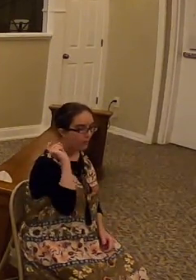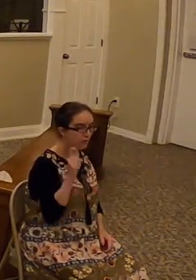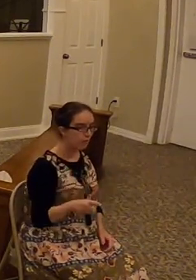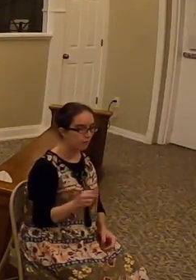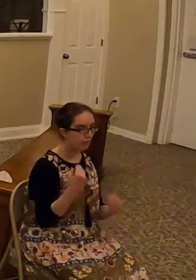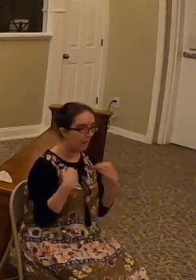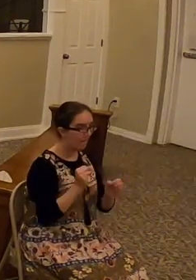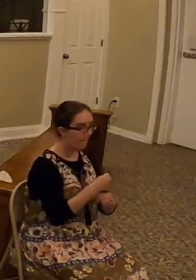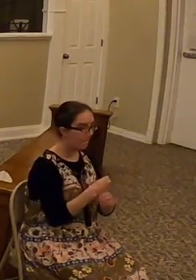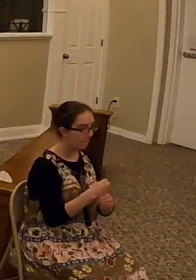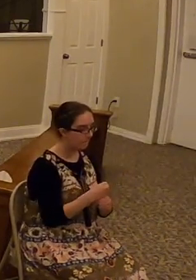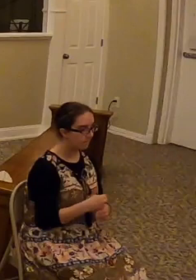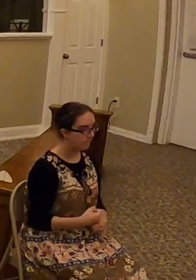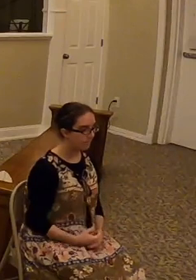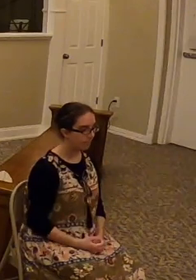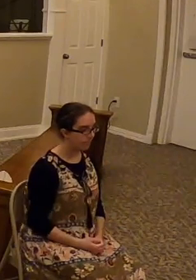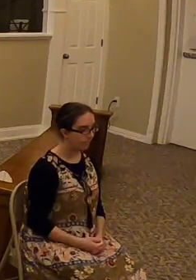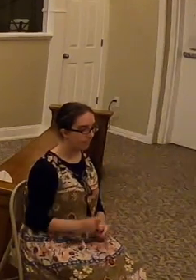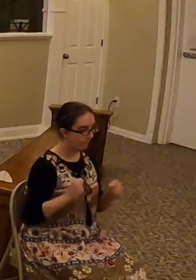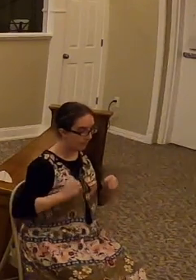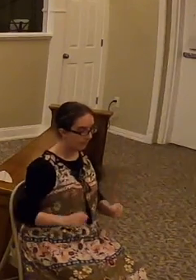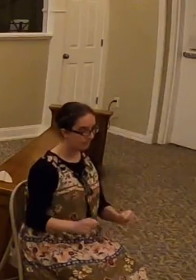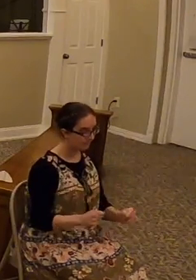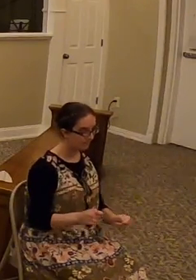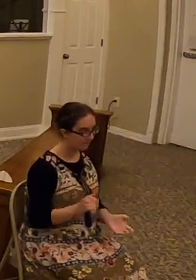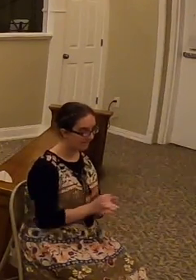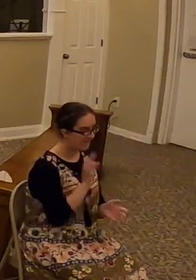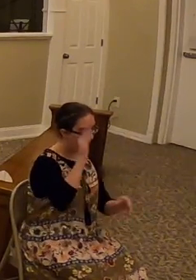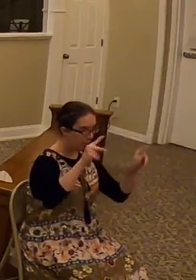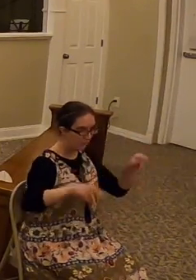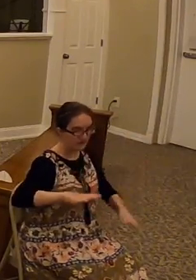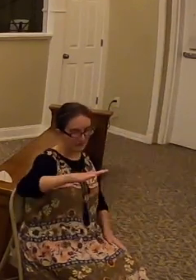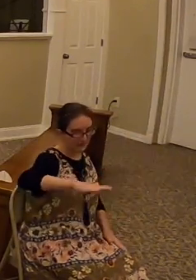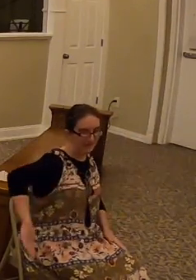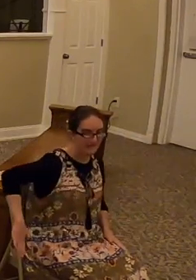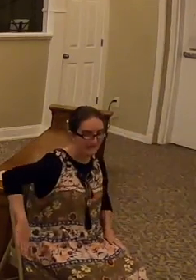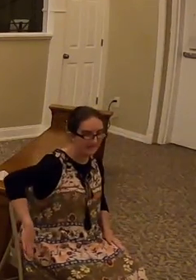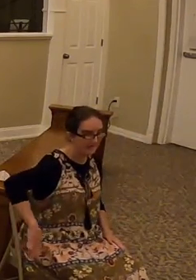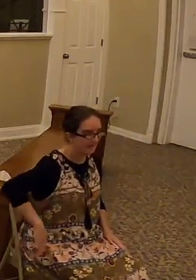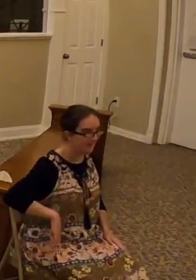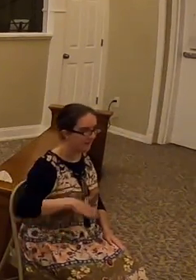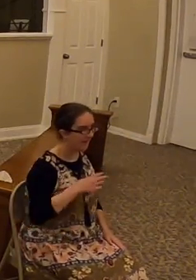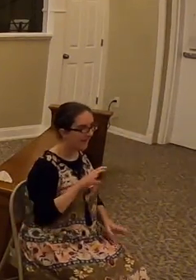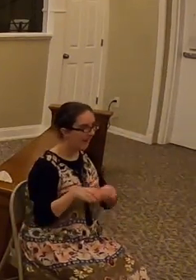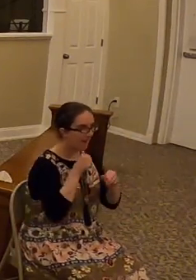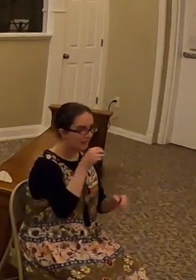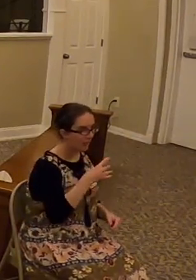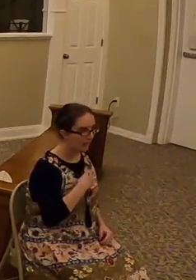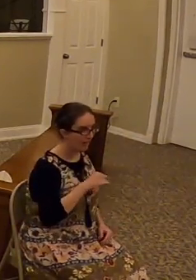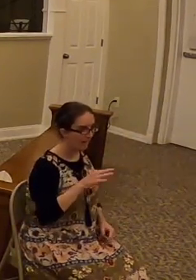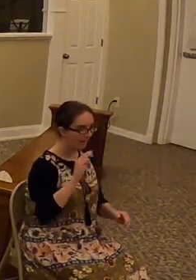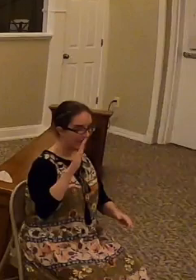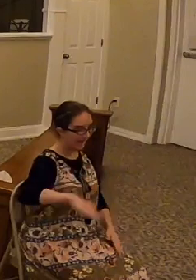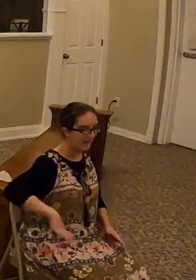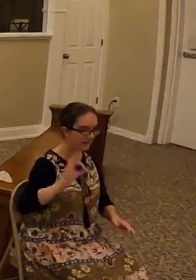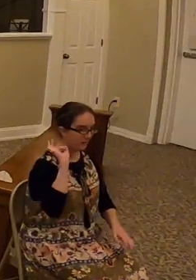have made. He said, well, that preacher's late. I don't allow pictures of being